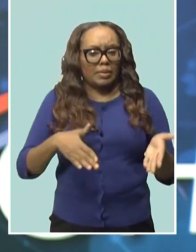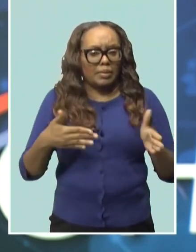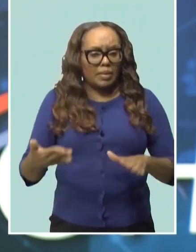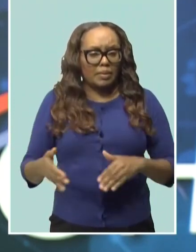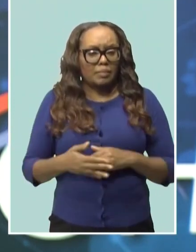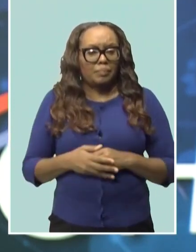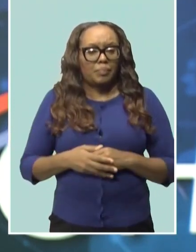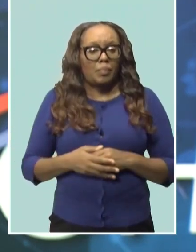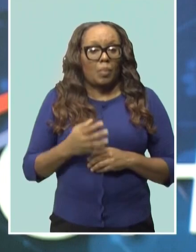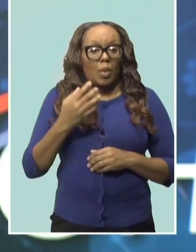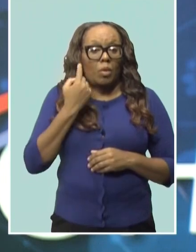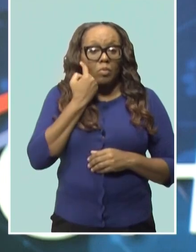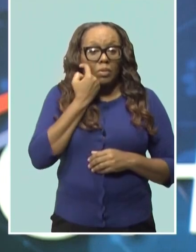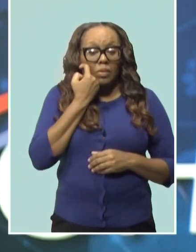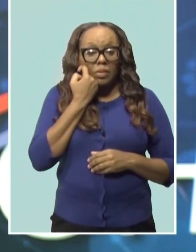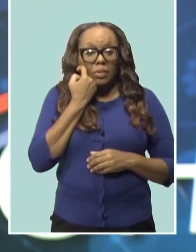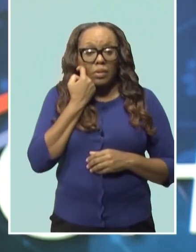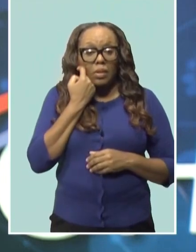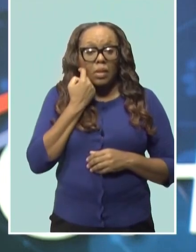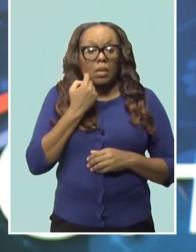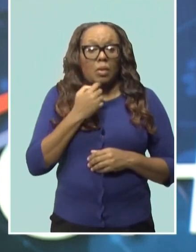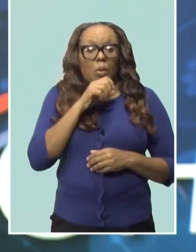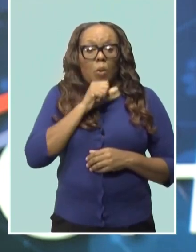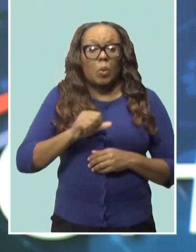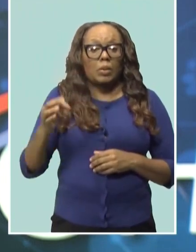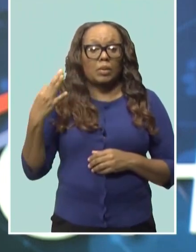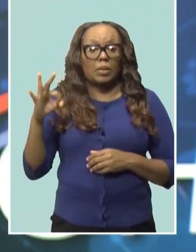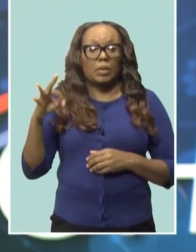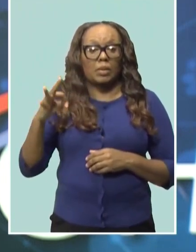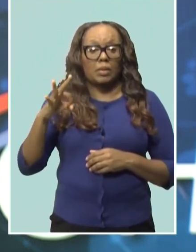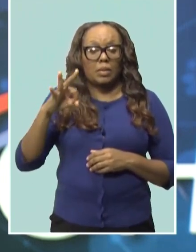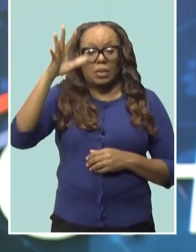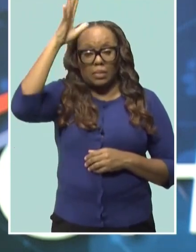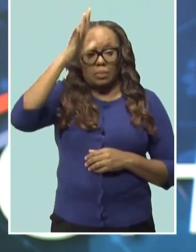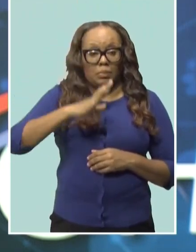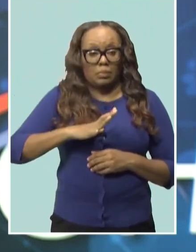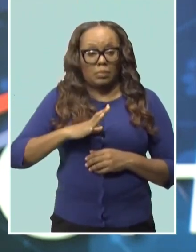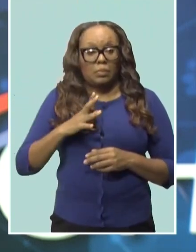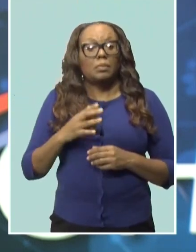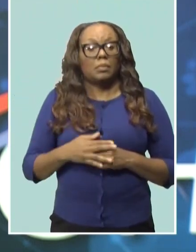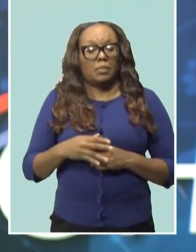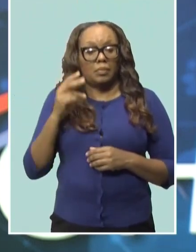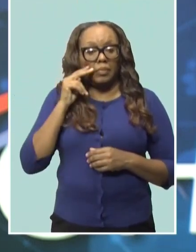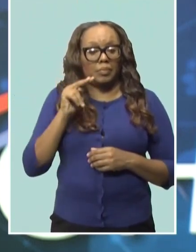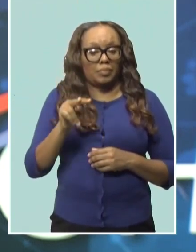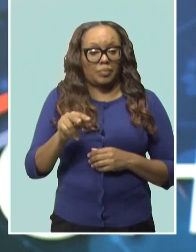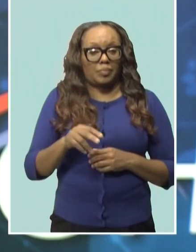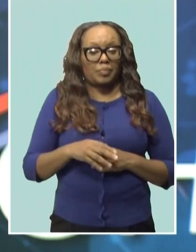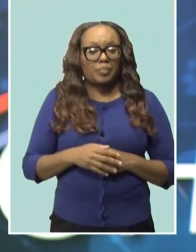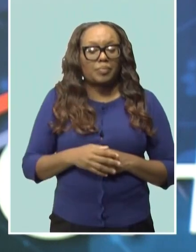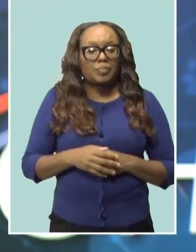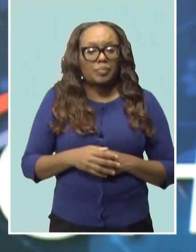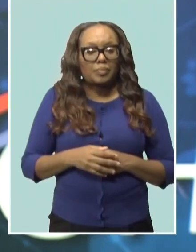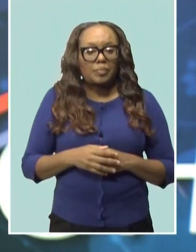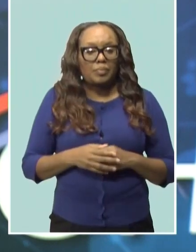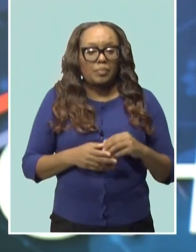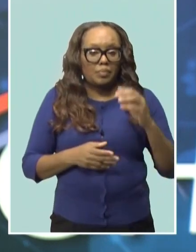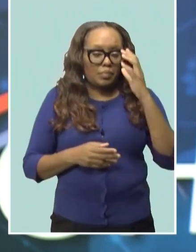on the heels of the murder of a 19-year-old Gall Hill Christchurch youth. Sharika Griffith has that